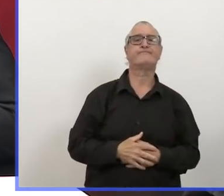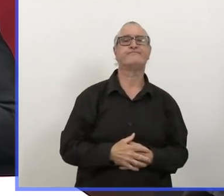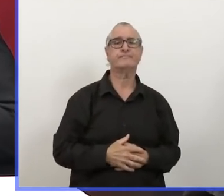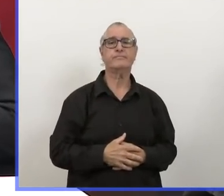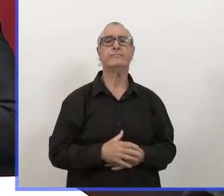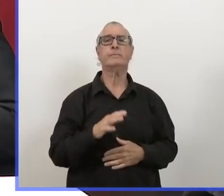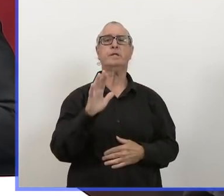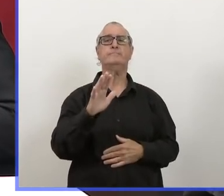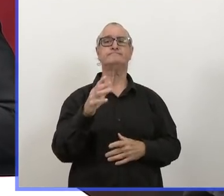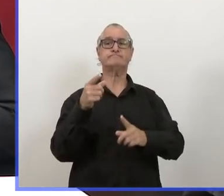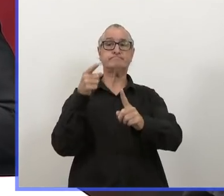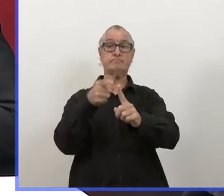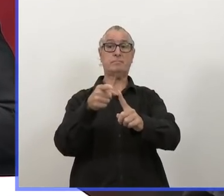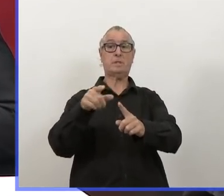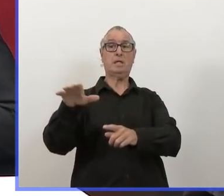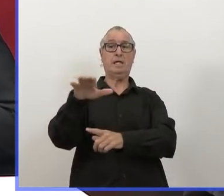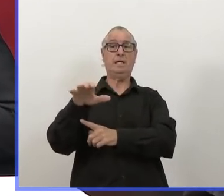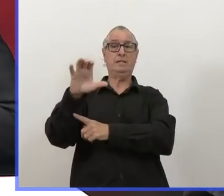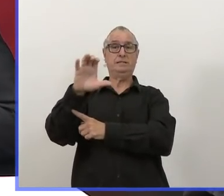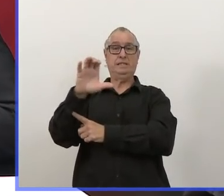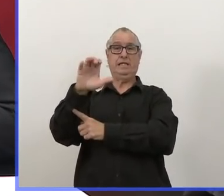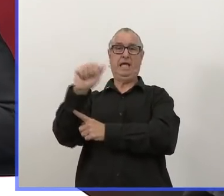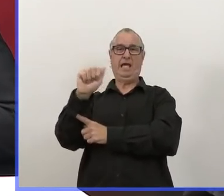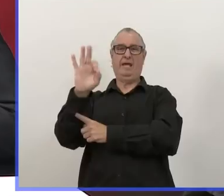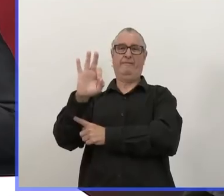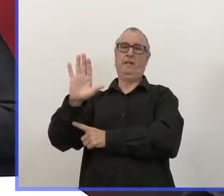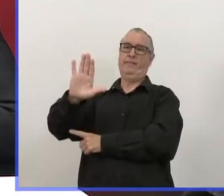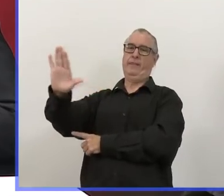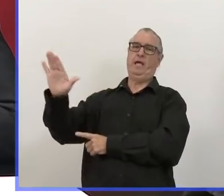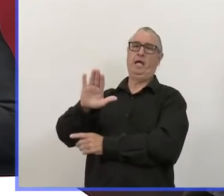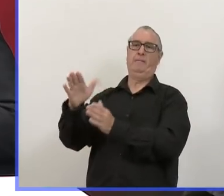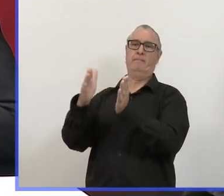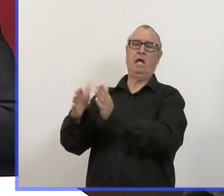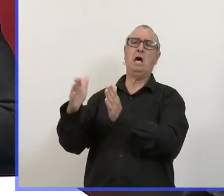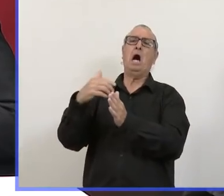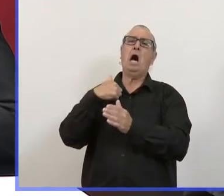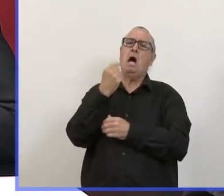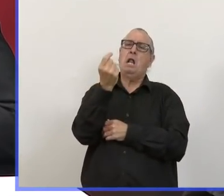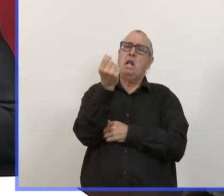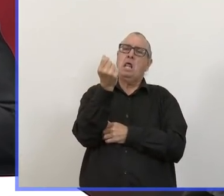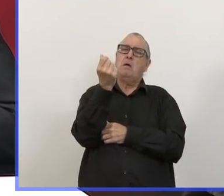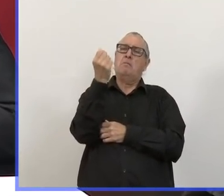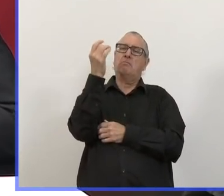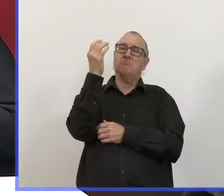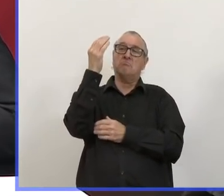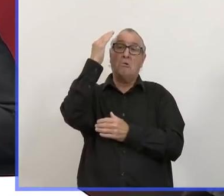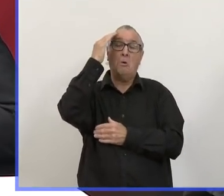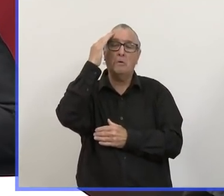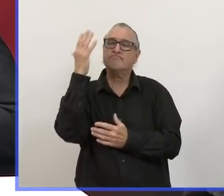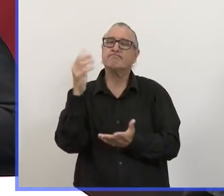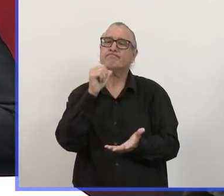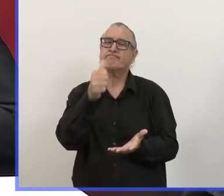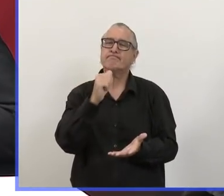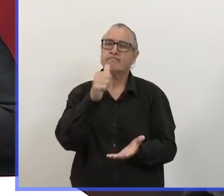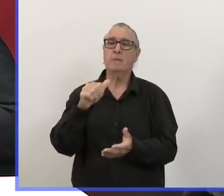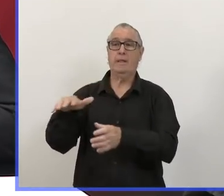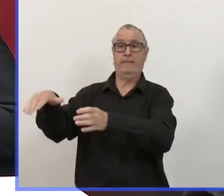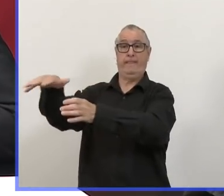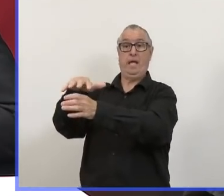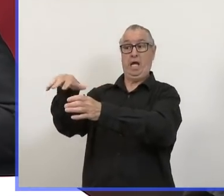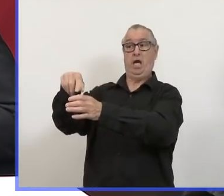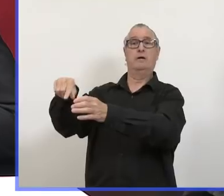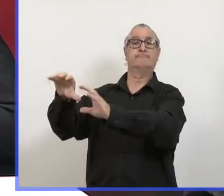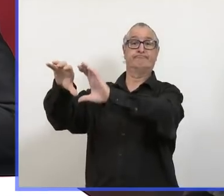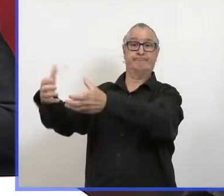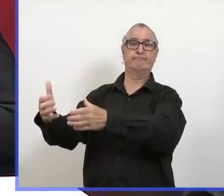That question is best posed to Shared Health. They'll have the exact details of what the CAF does. In relation to risk to the